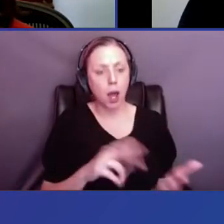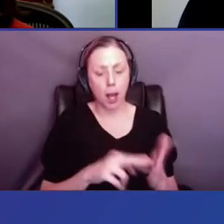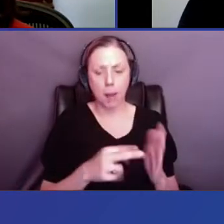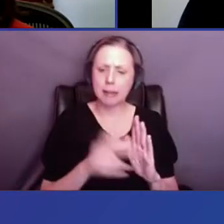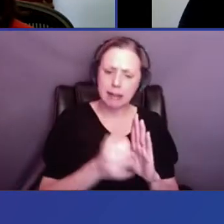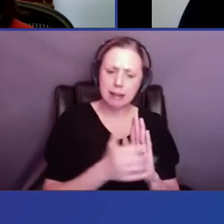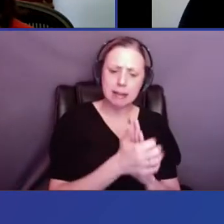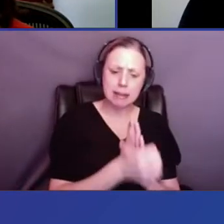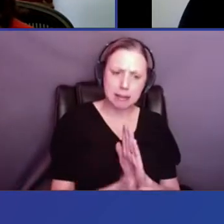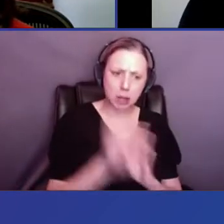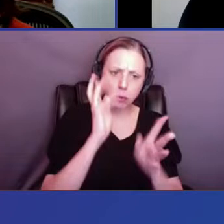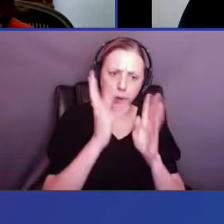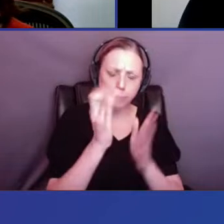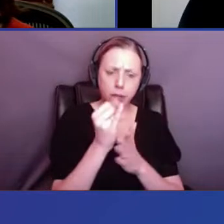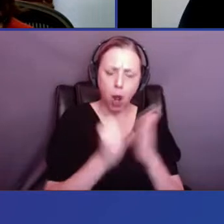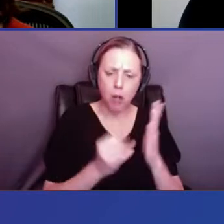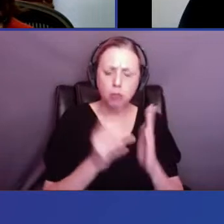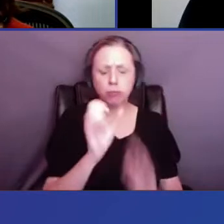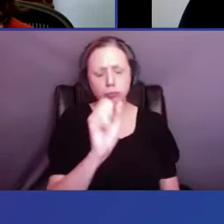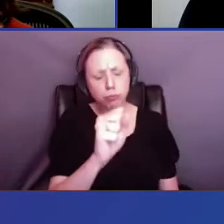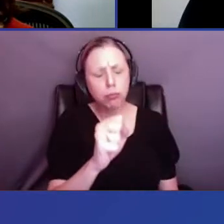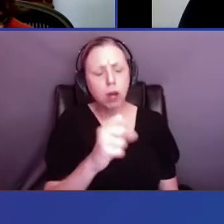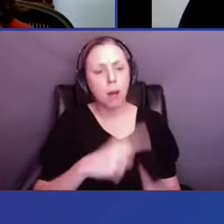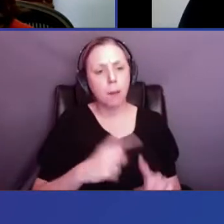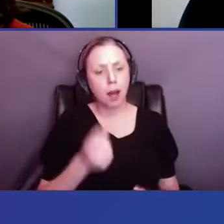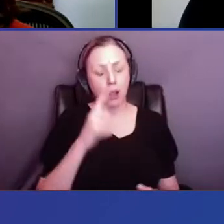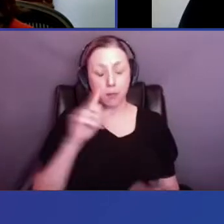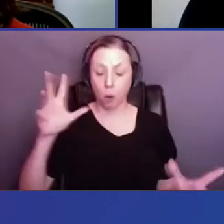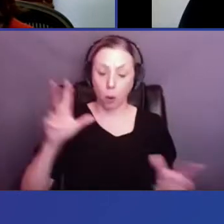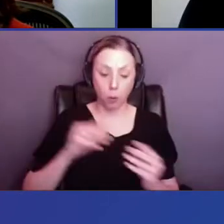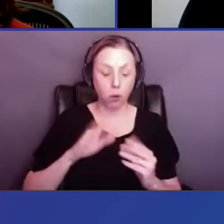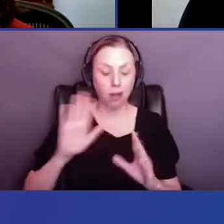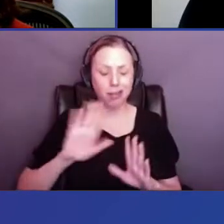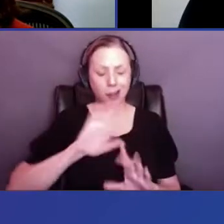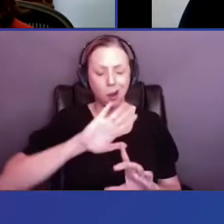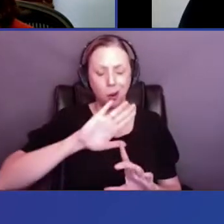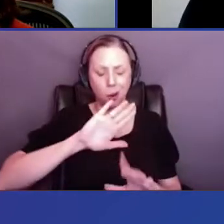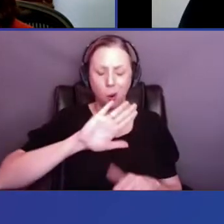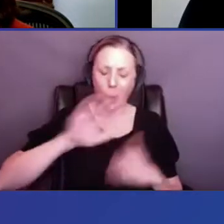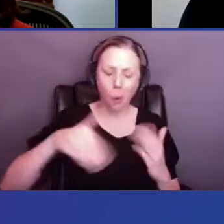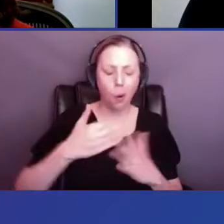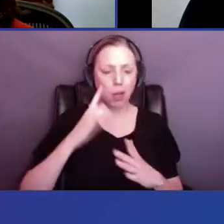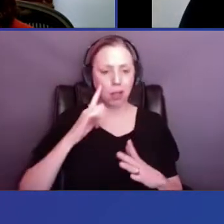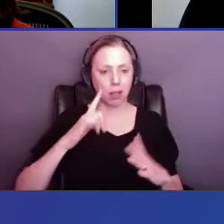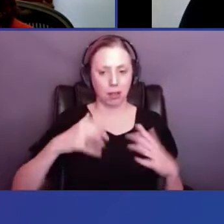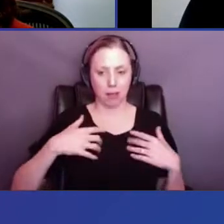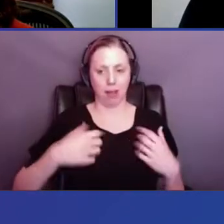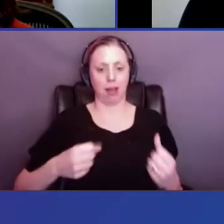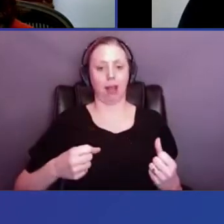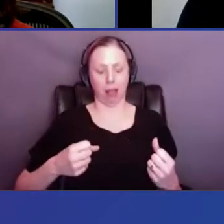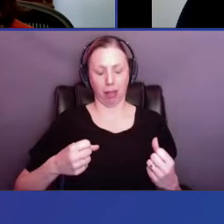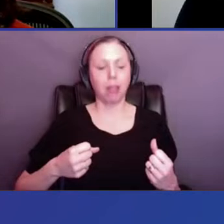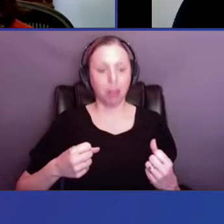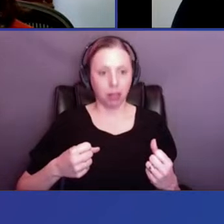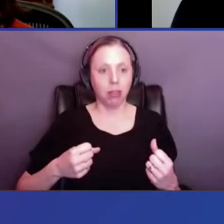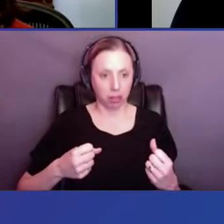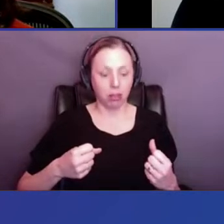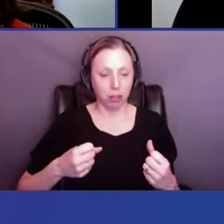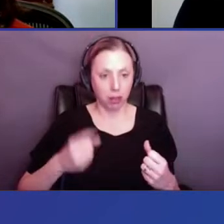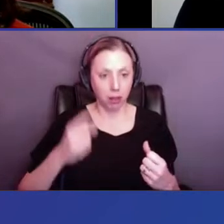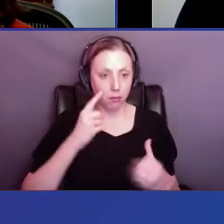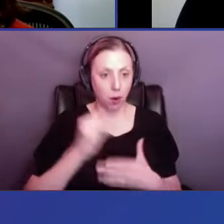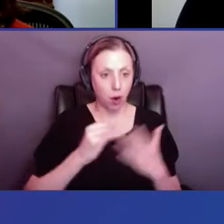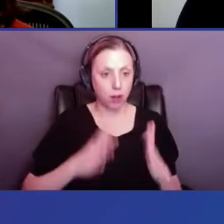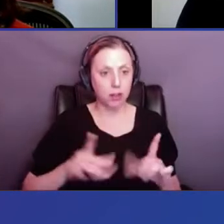artistry, but for the overall well-being and health of artists, which also include